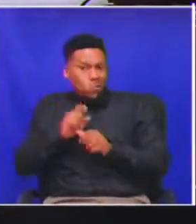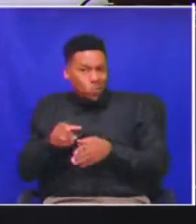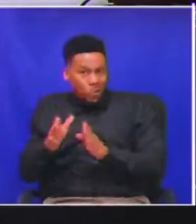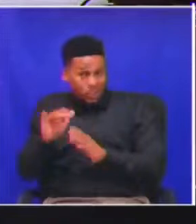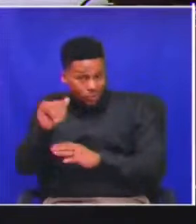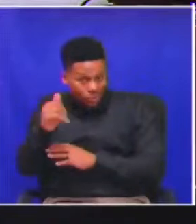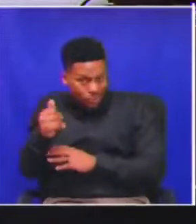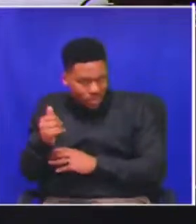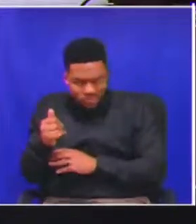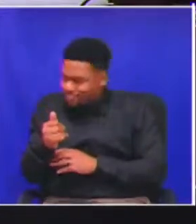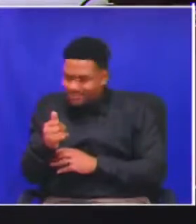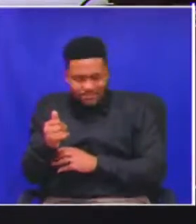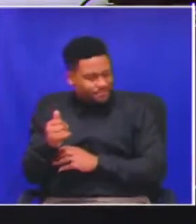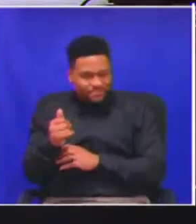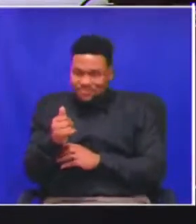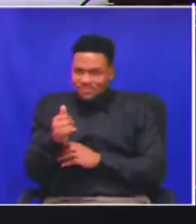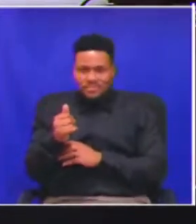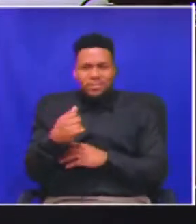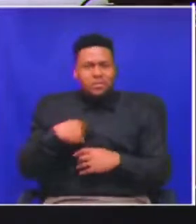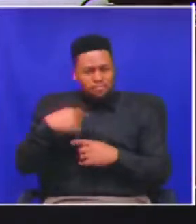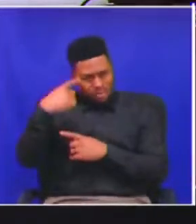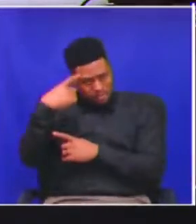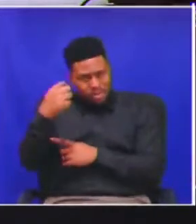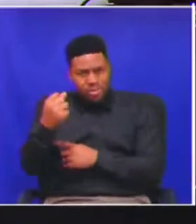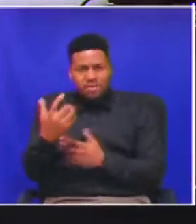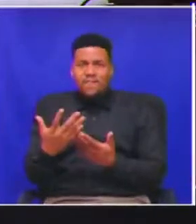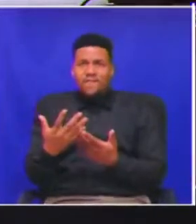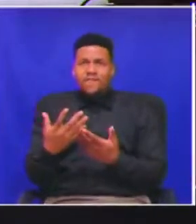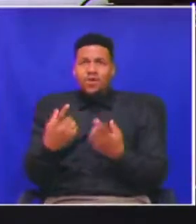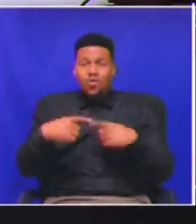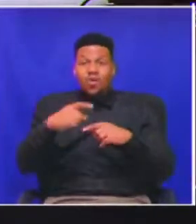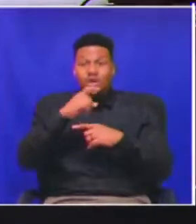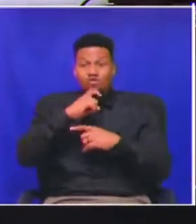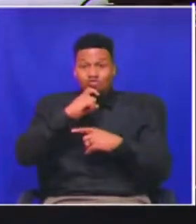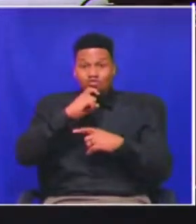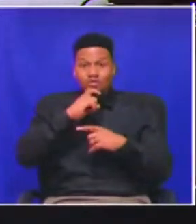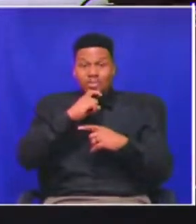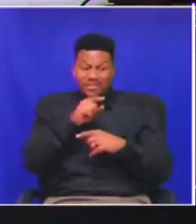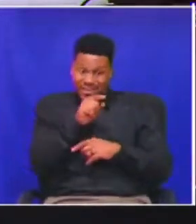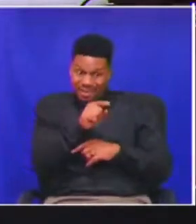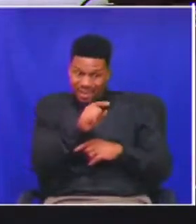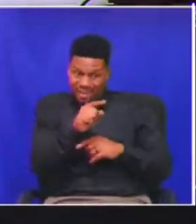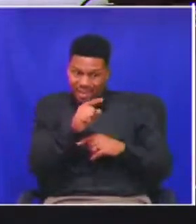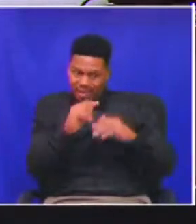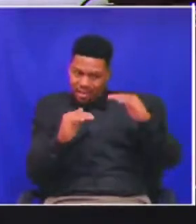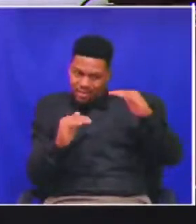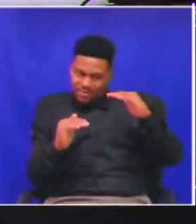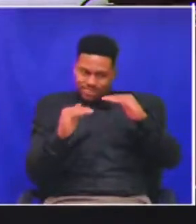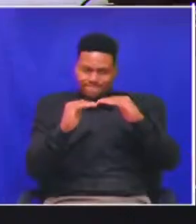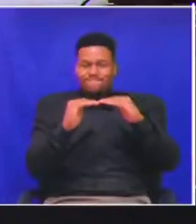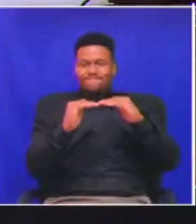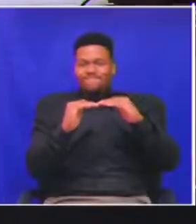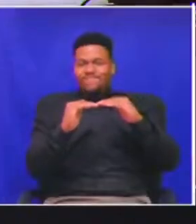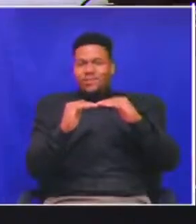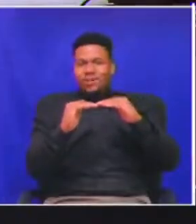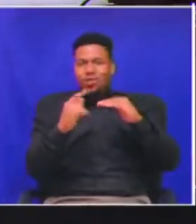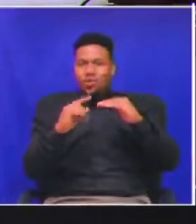that, and we are going to use this as a benchmark to improve. You will recall how